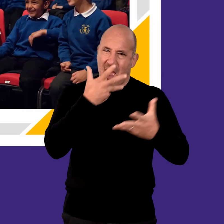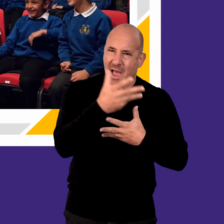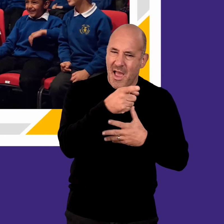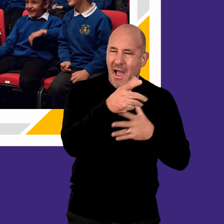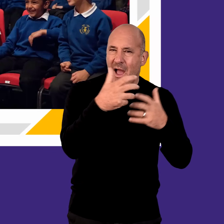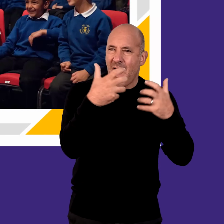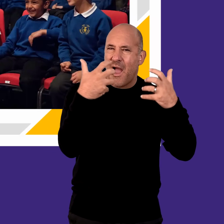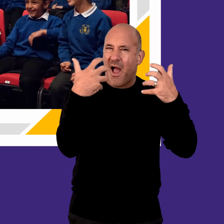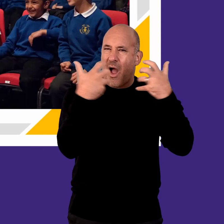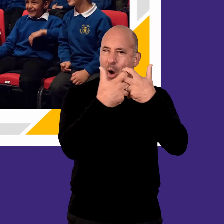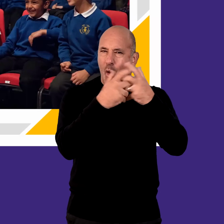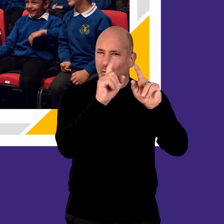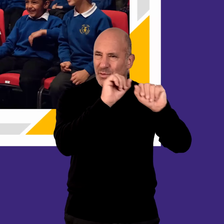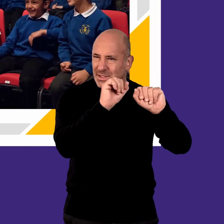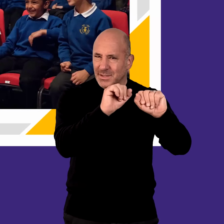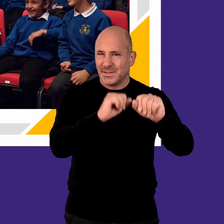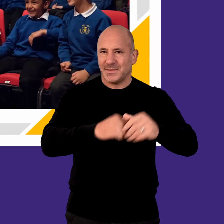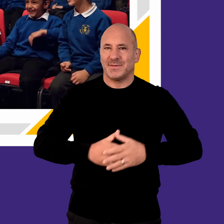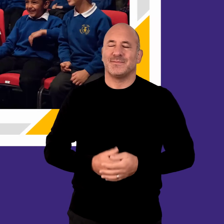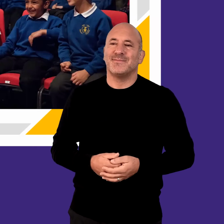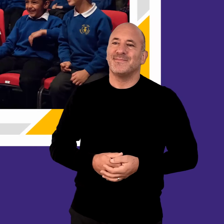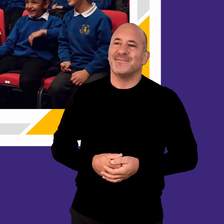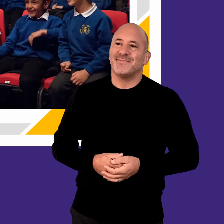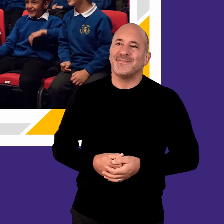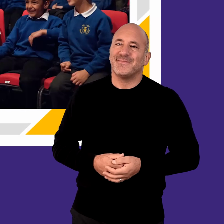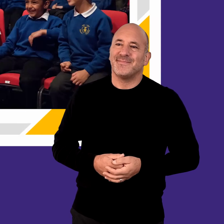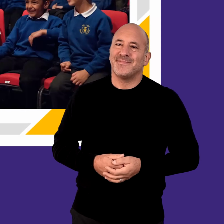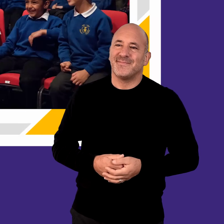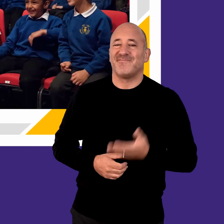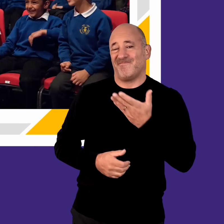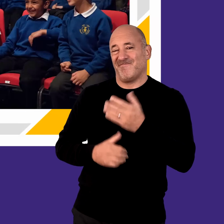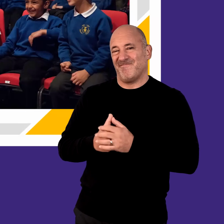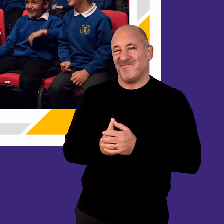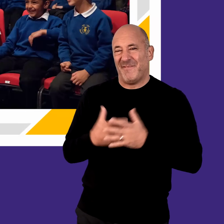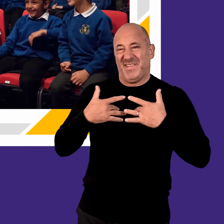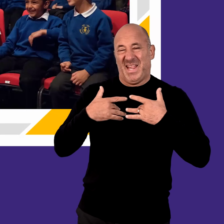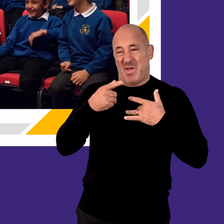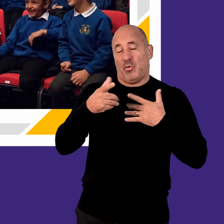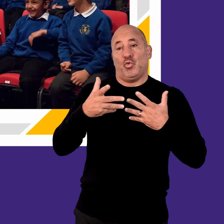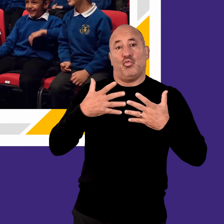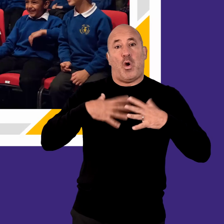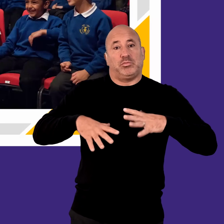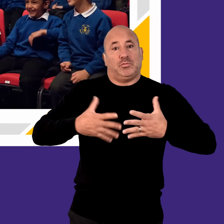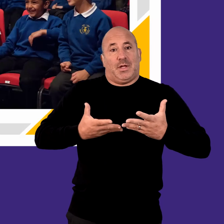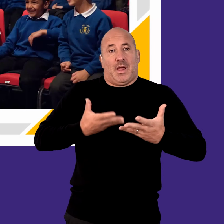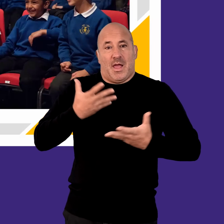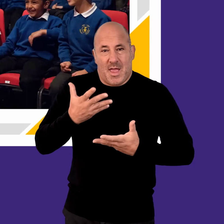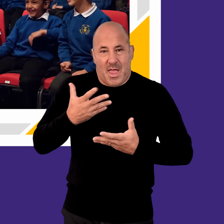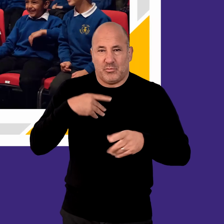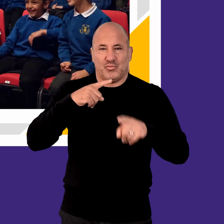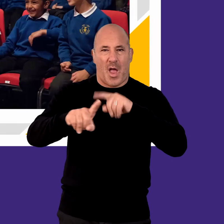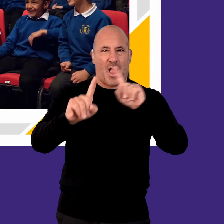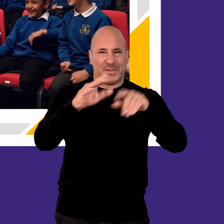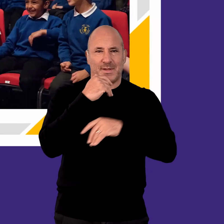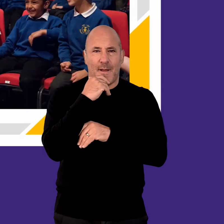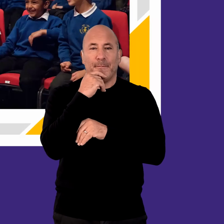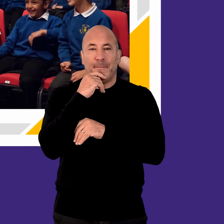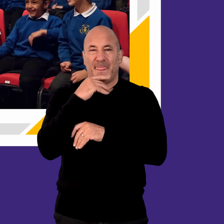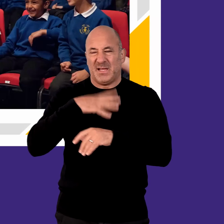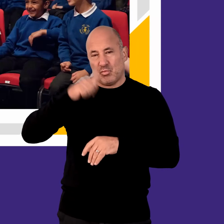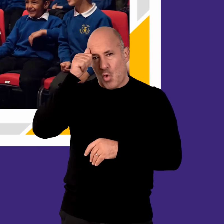up directly. So what is your approach to that? I think it's about when you bring it up. So what we try